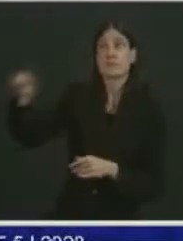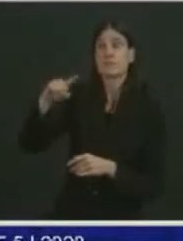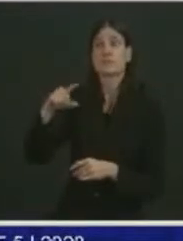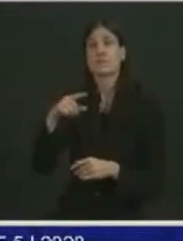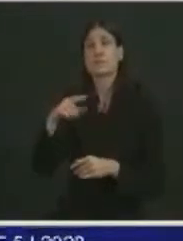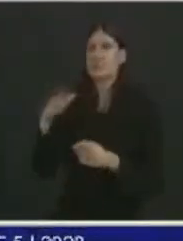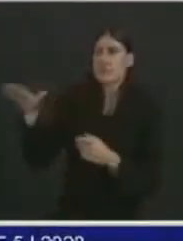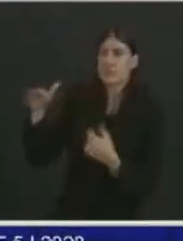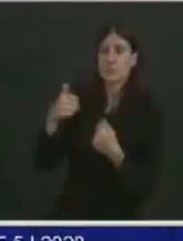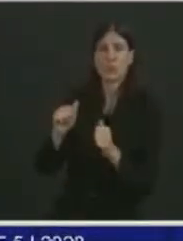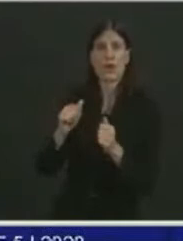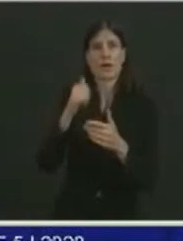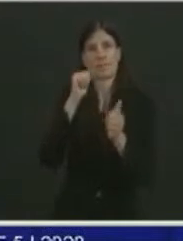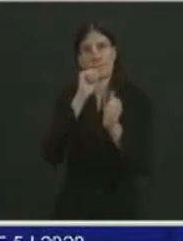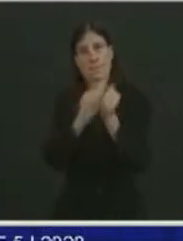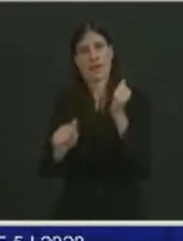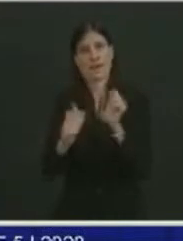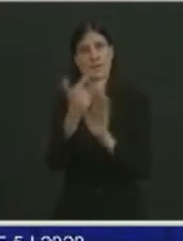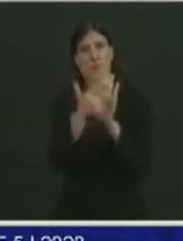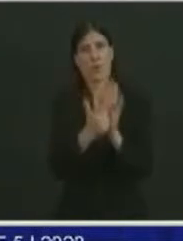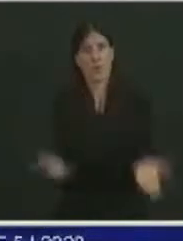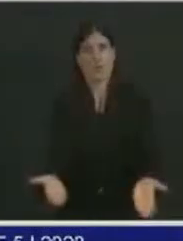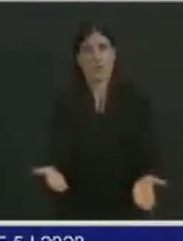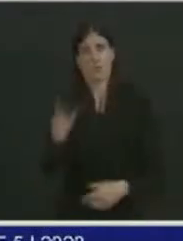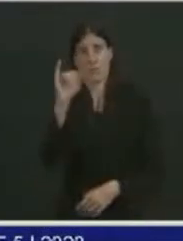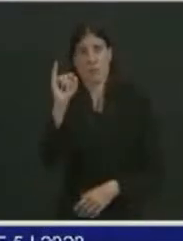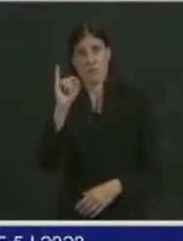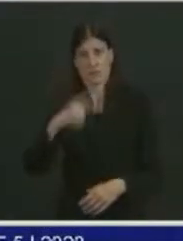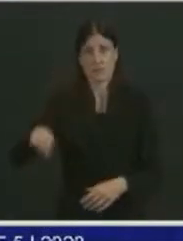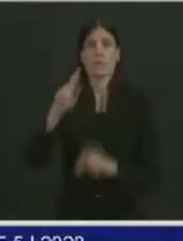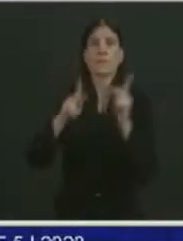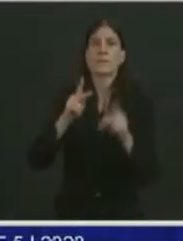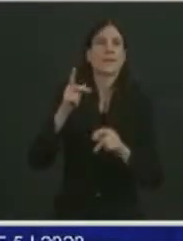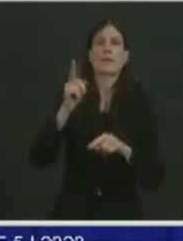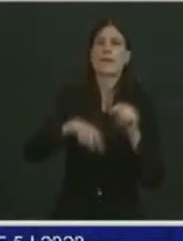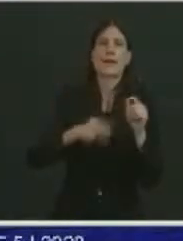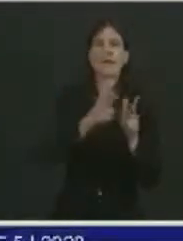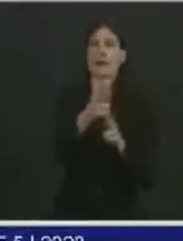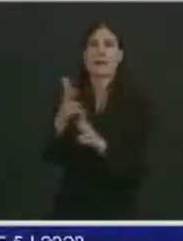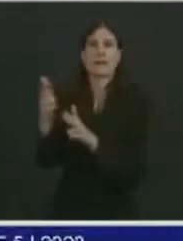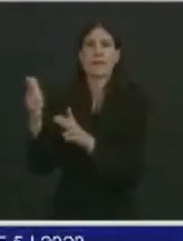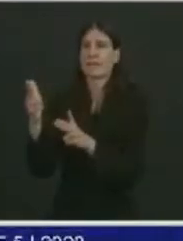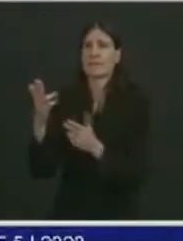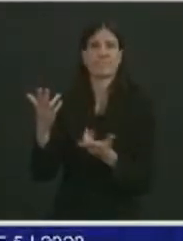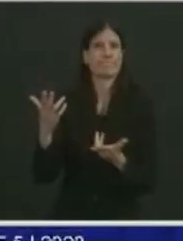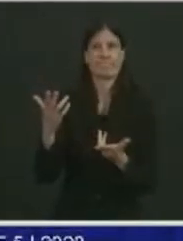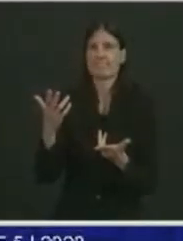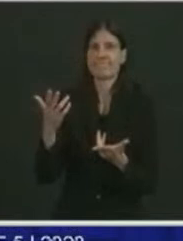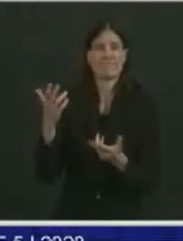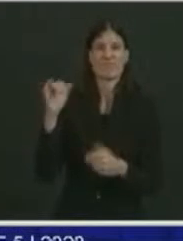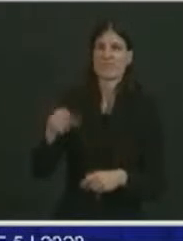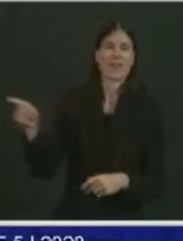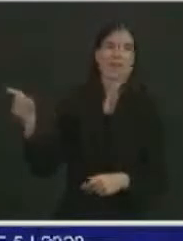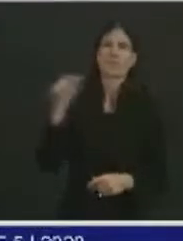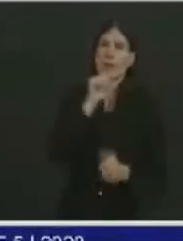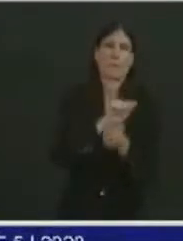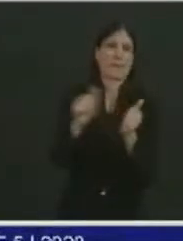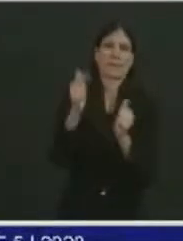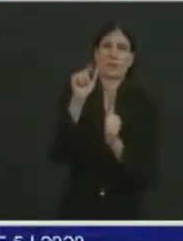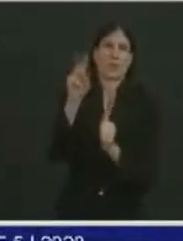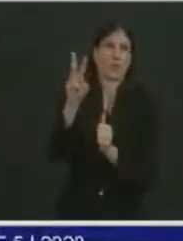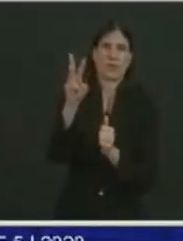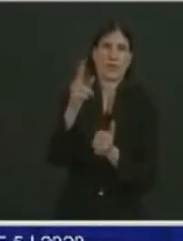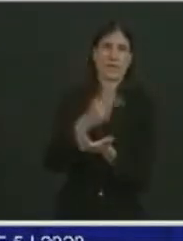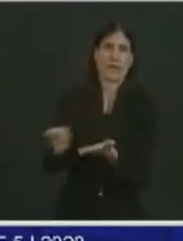enough, we demand action. And we did see a lot of action, even here in Rhode Island. We finally got red flag legislation passed.